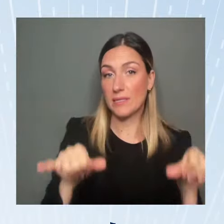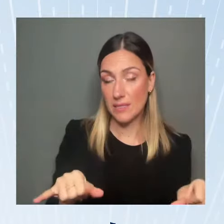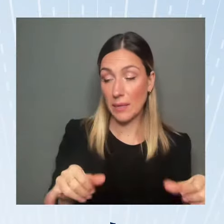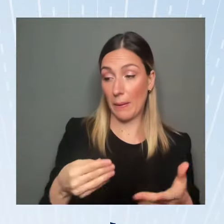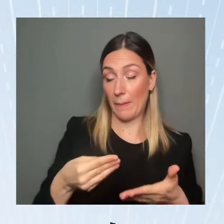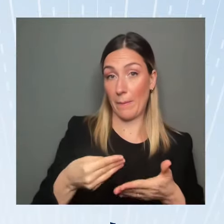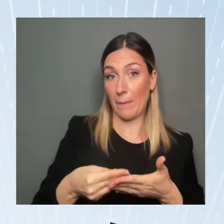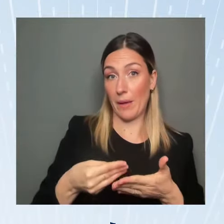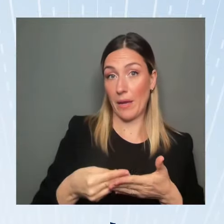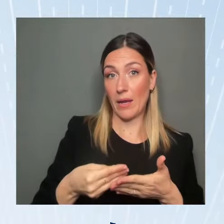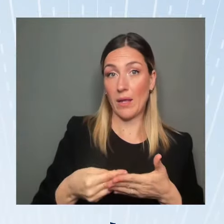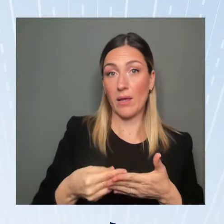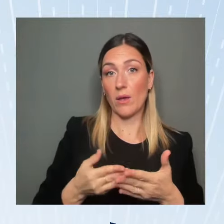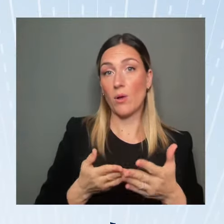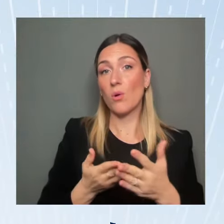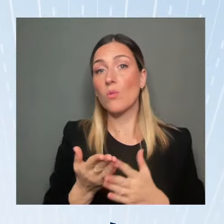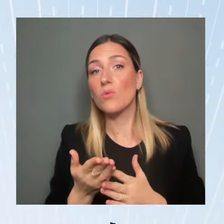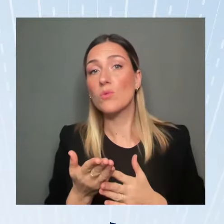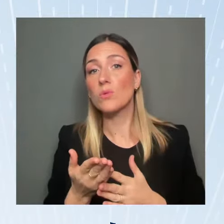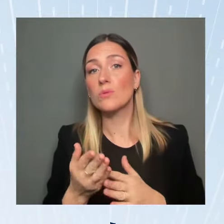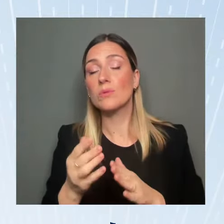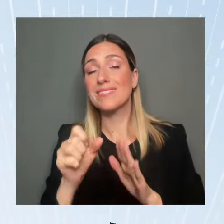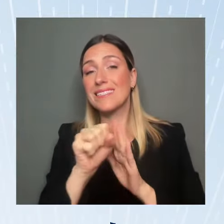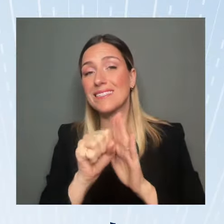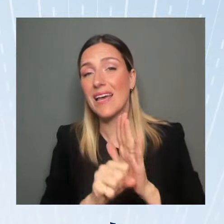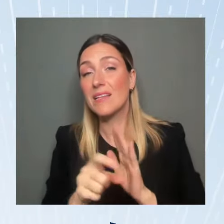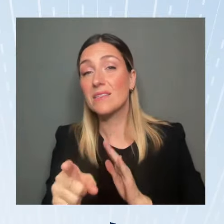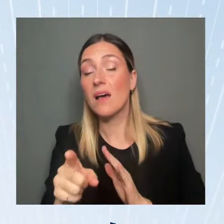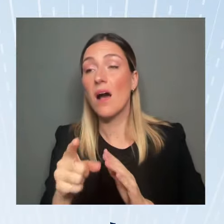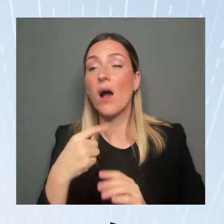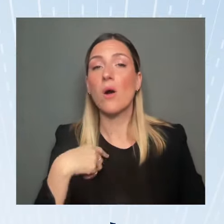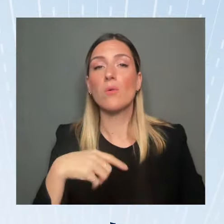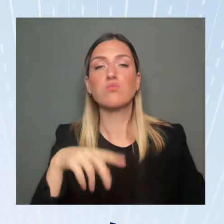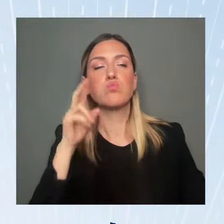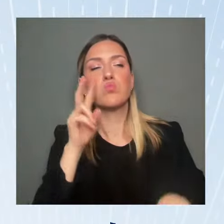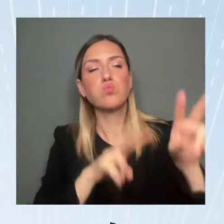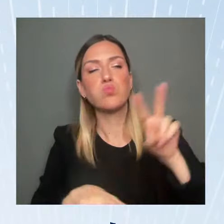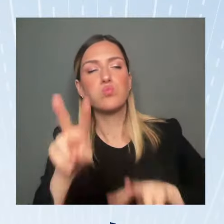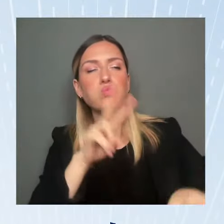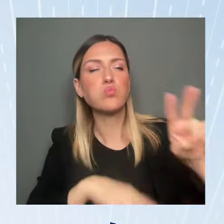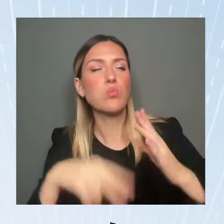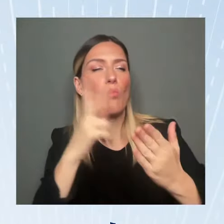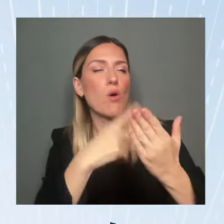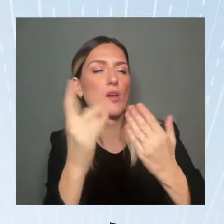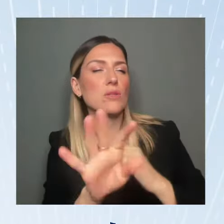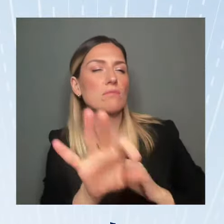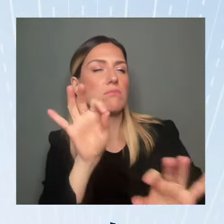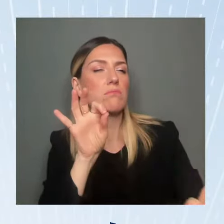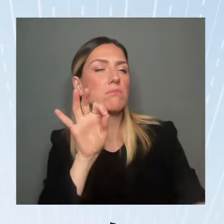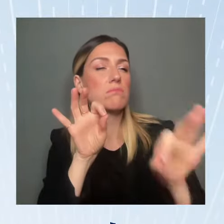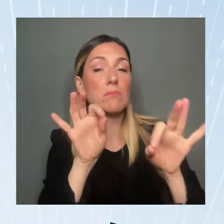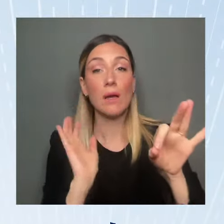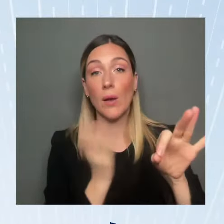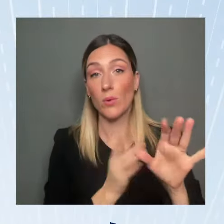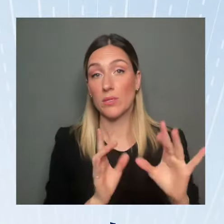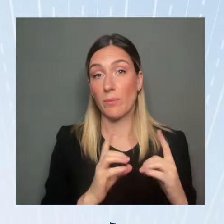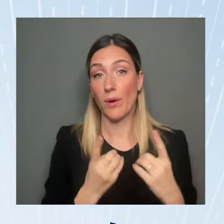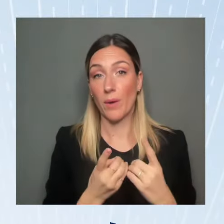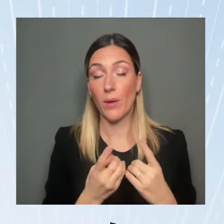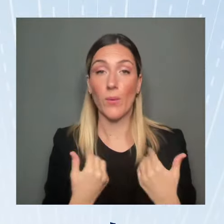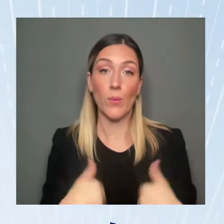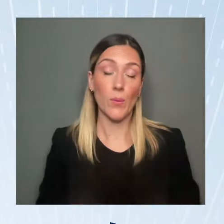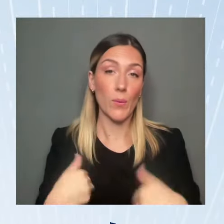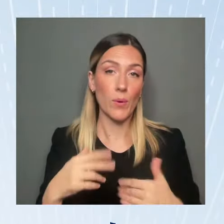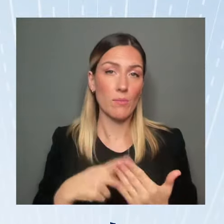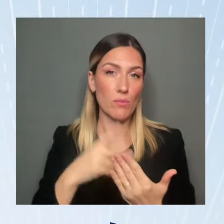through formula to states, and even the discretionary projects that are selected at our department are